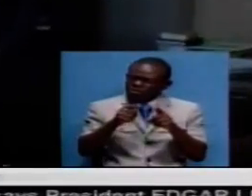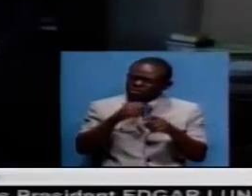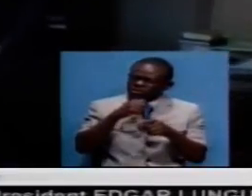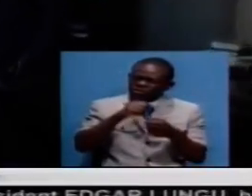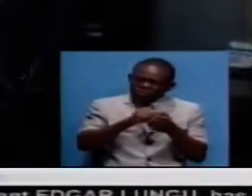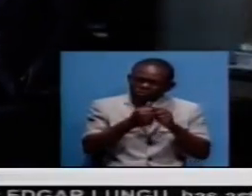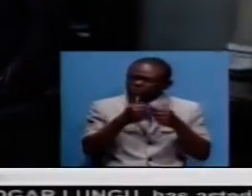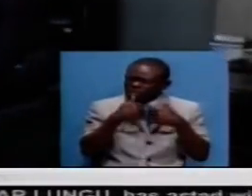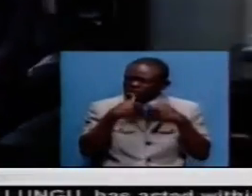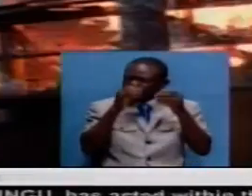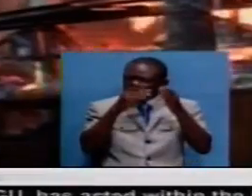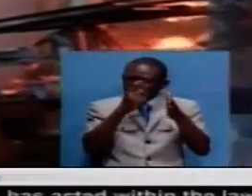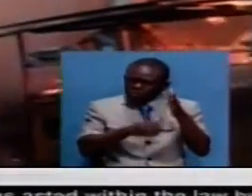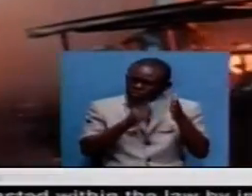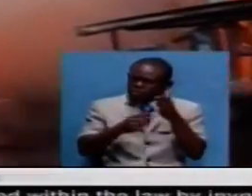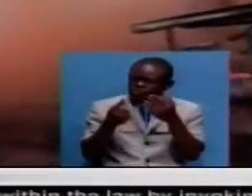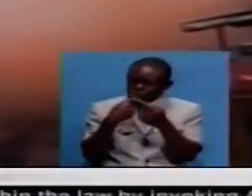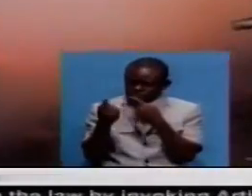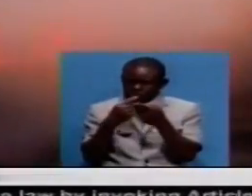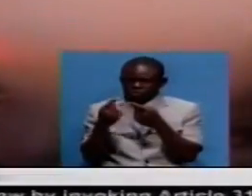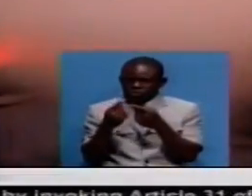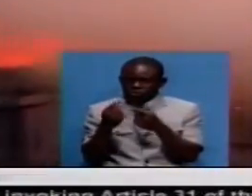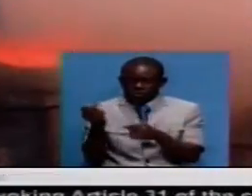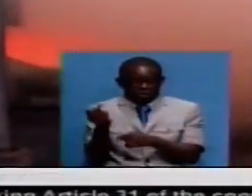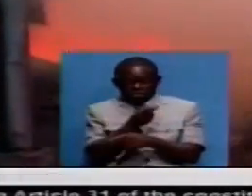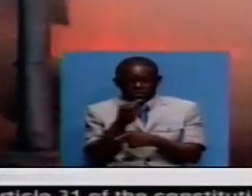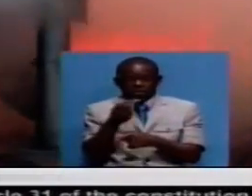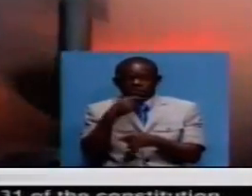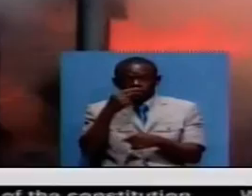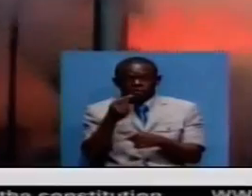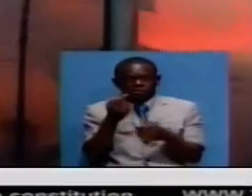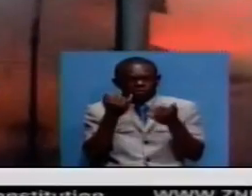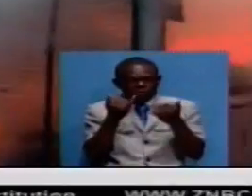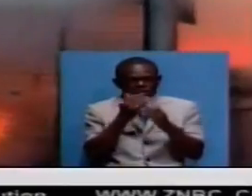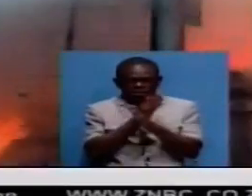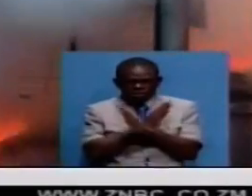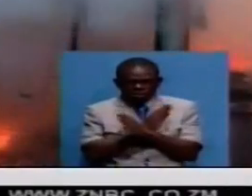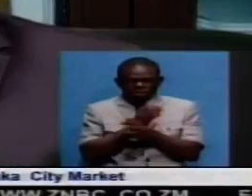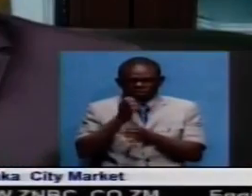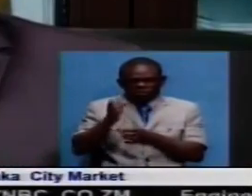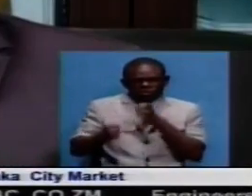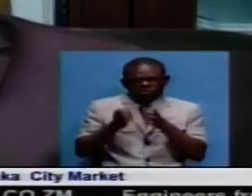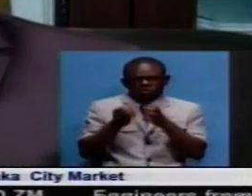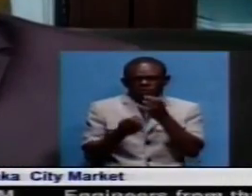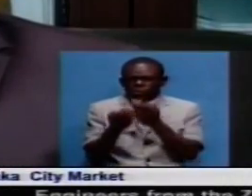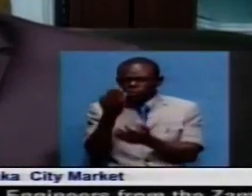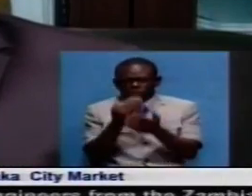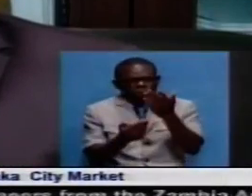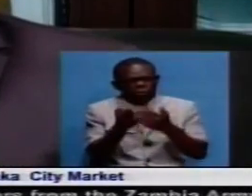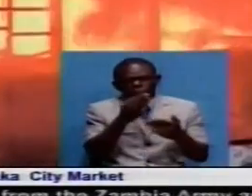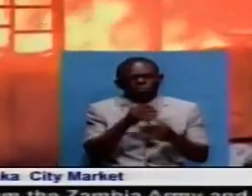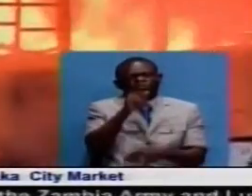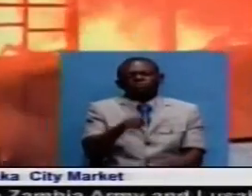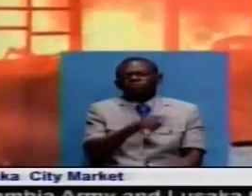Mr. Chanda and Mr. Simuntala strongly condemned arson cases that the country has recently witnessed. The people who are